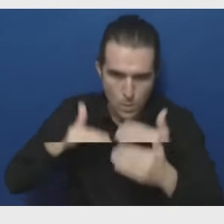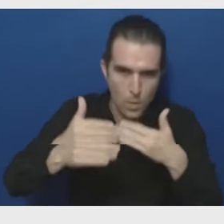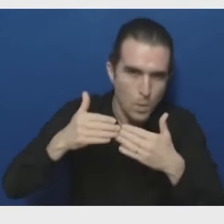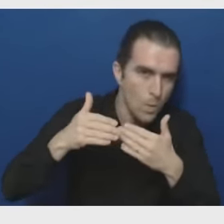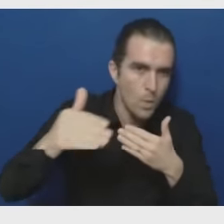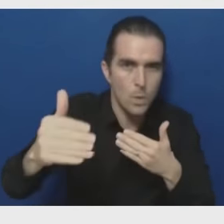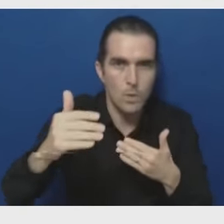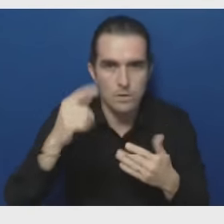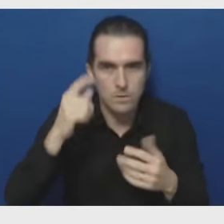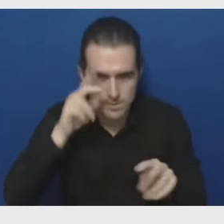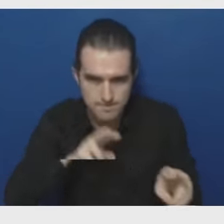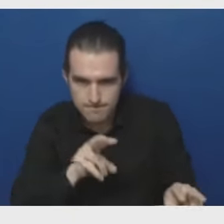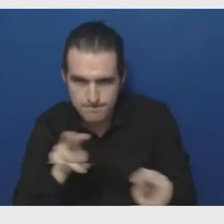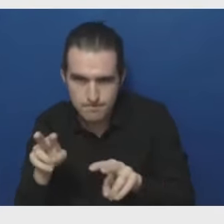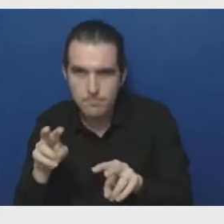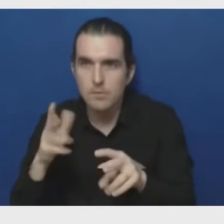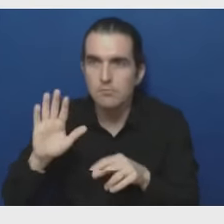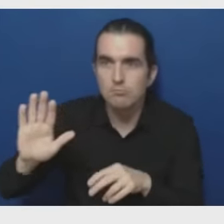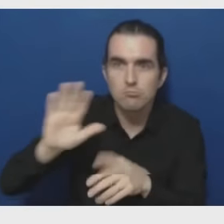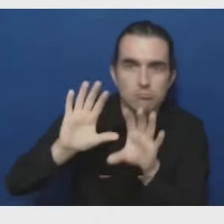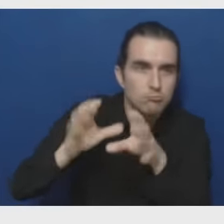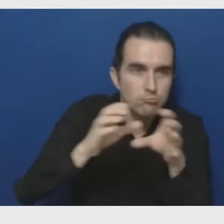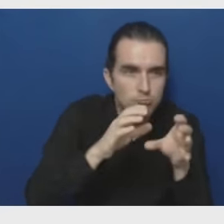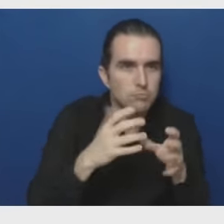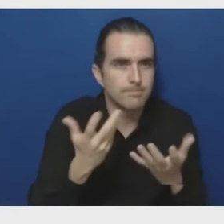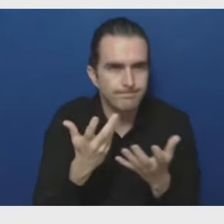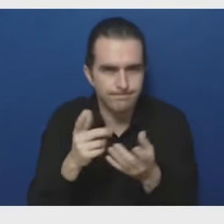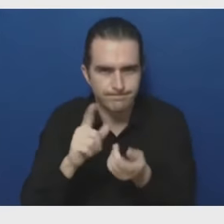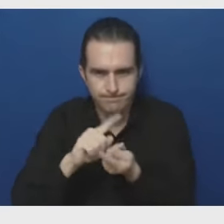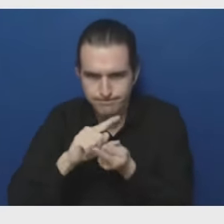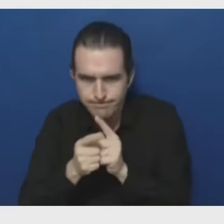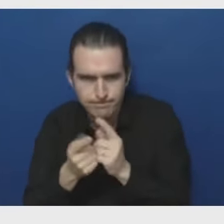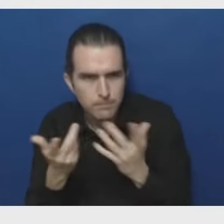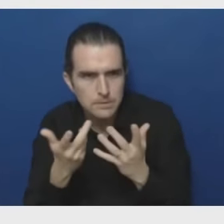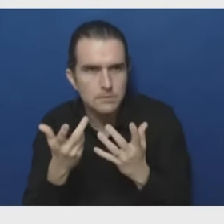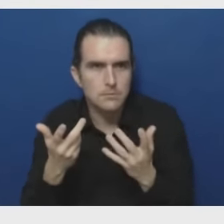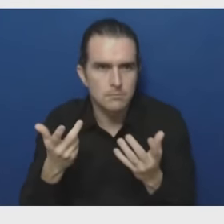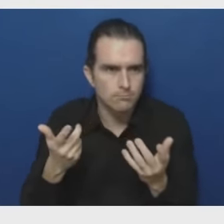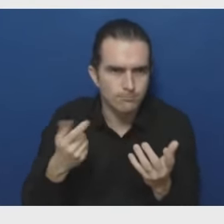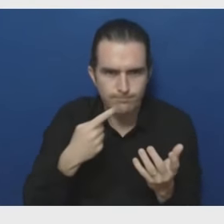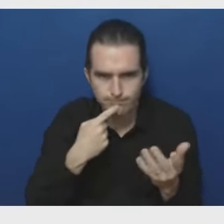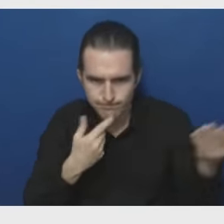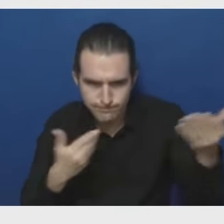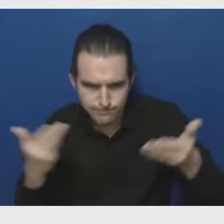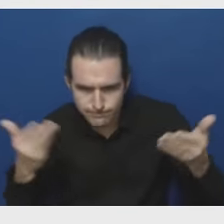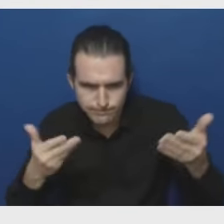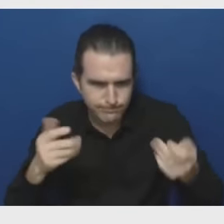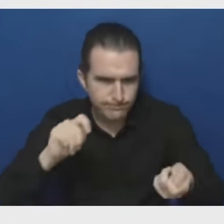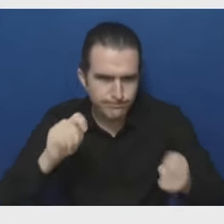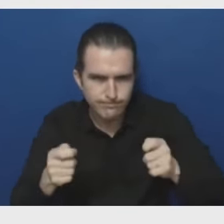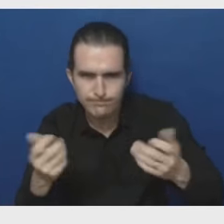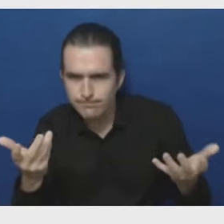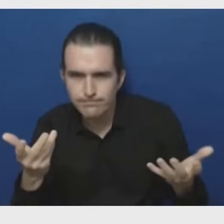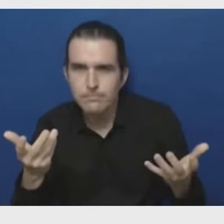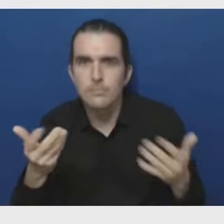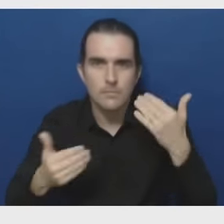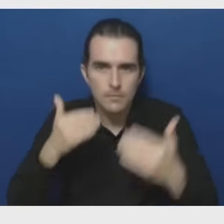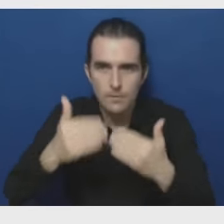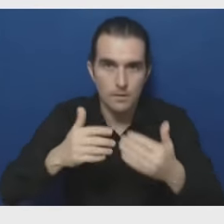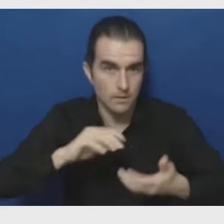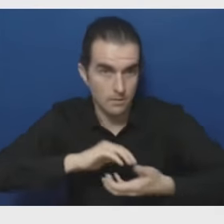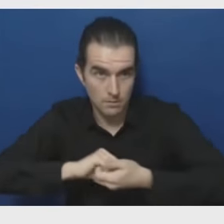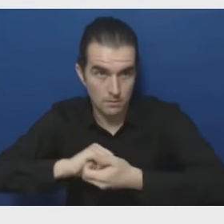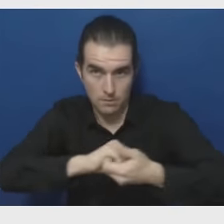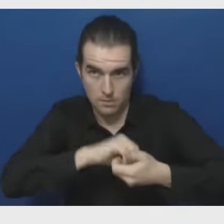shareholders in some of these big conglomerates that one needs to tackle? Maybe finally to speak to